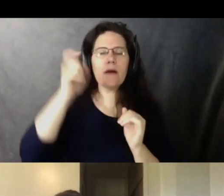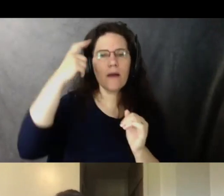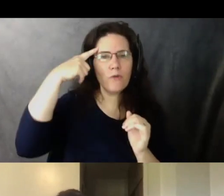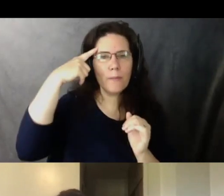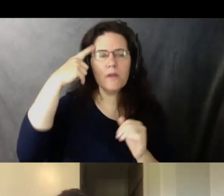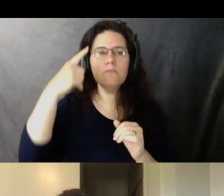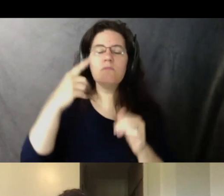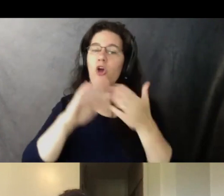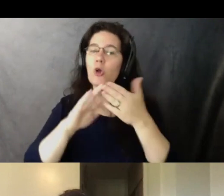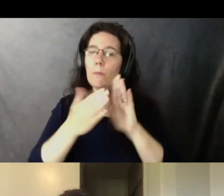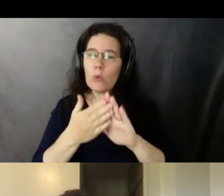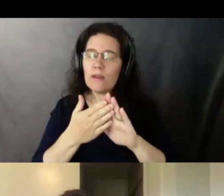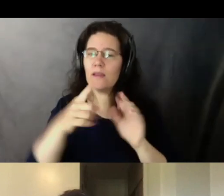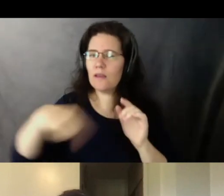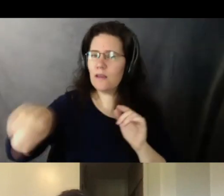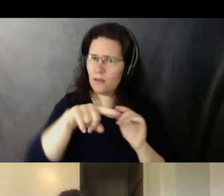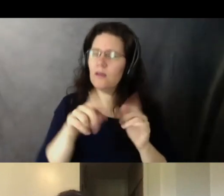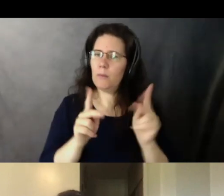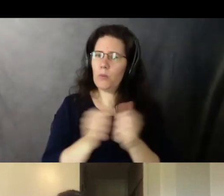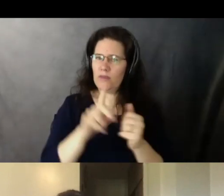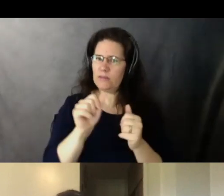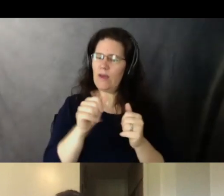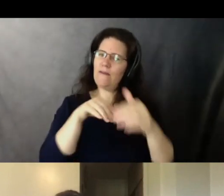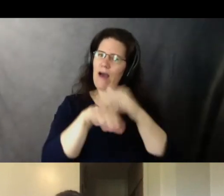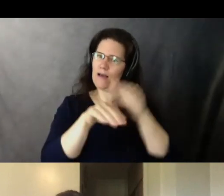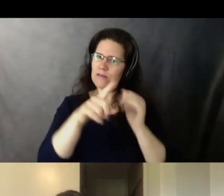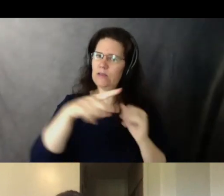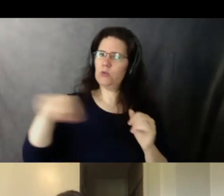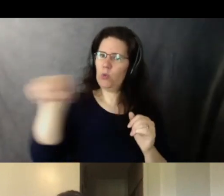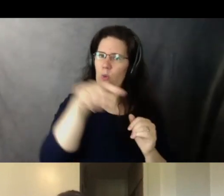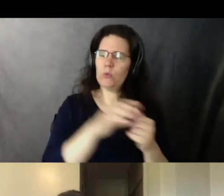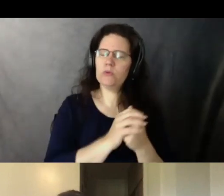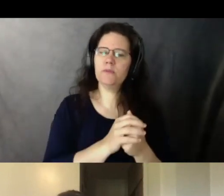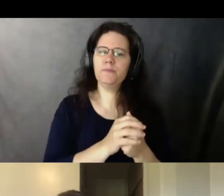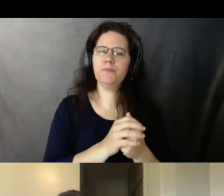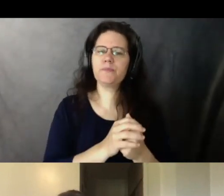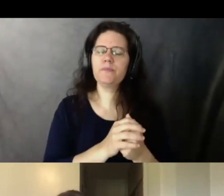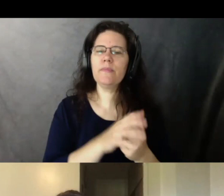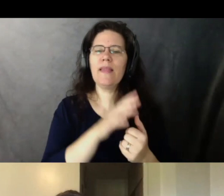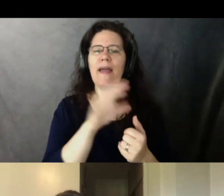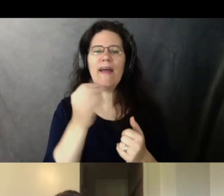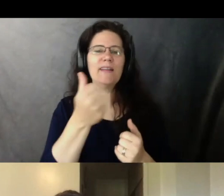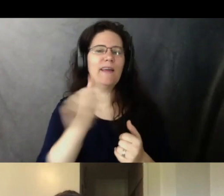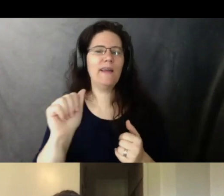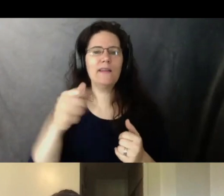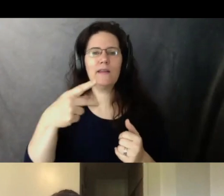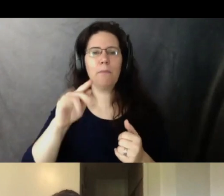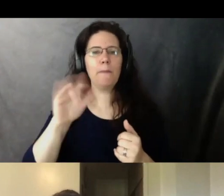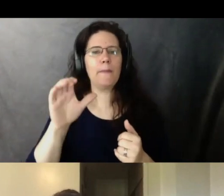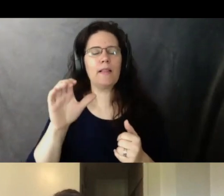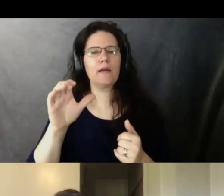and more. And then access to places of public accommodations.